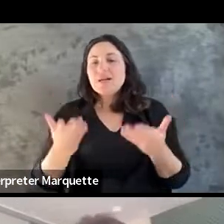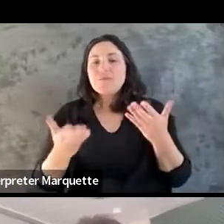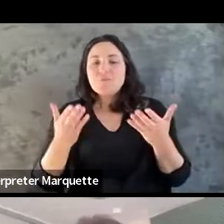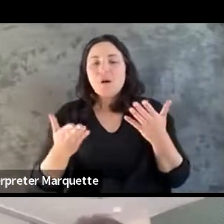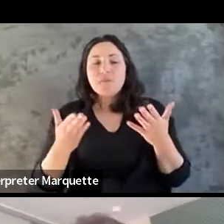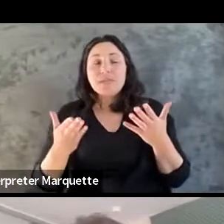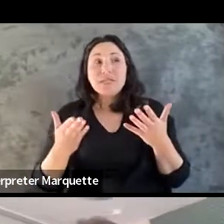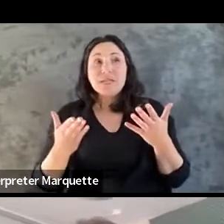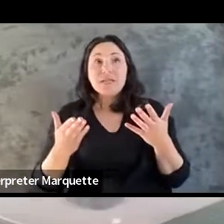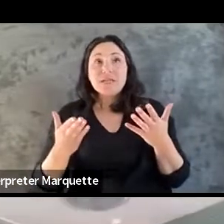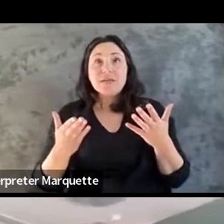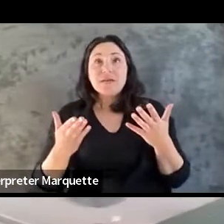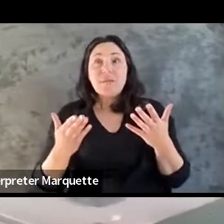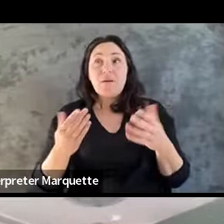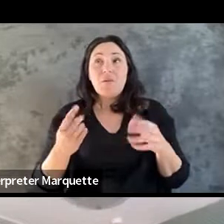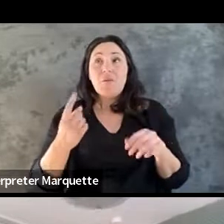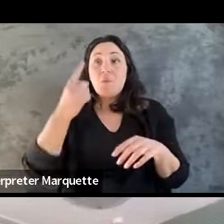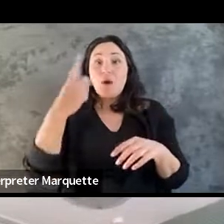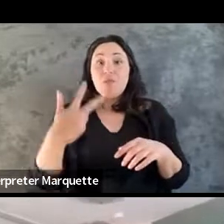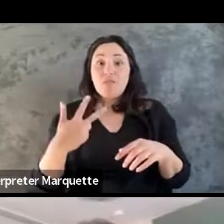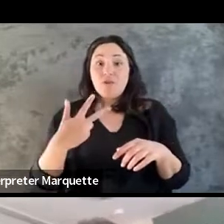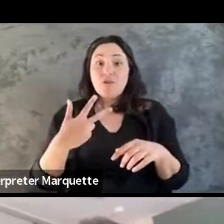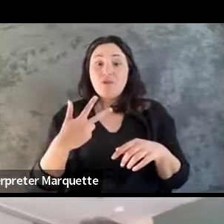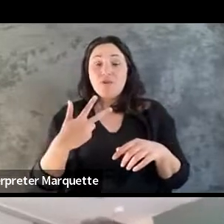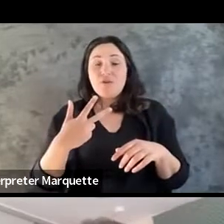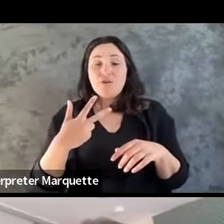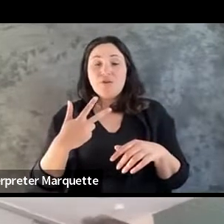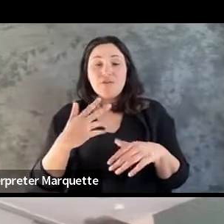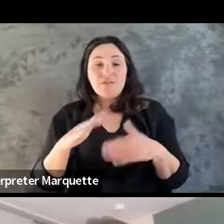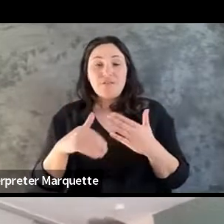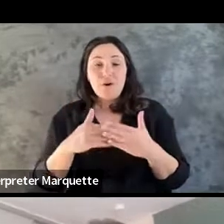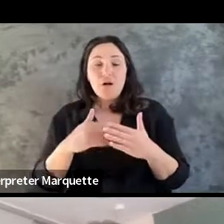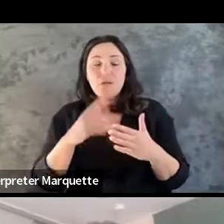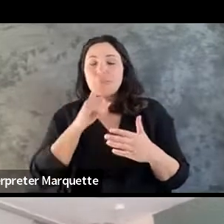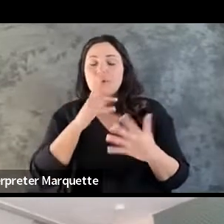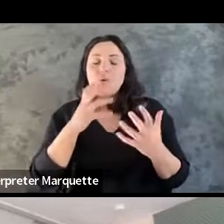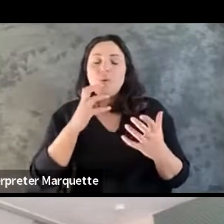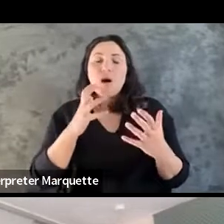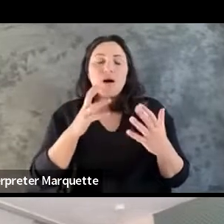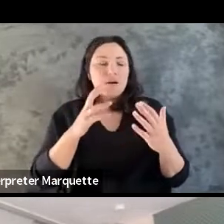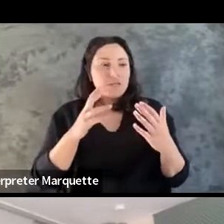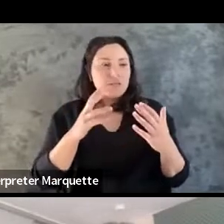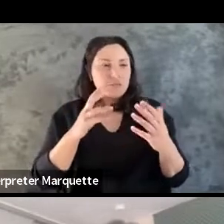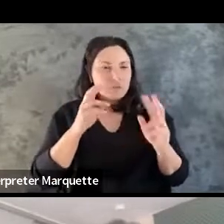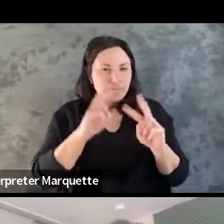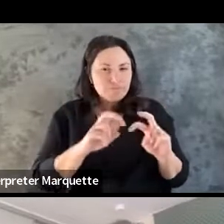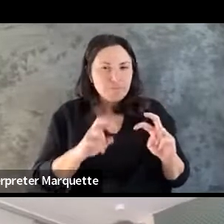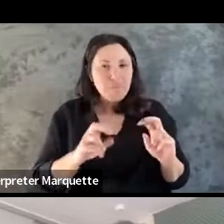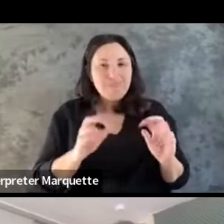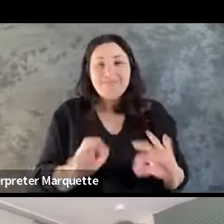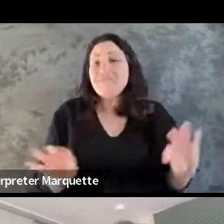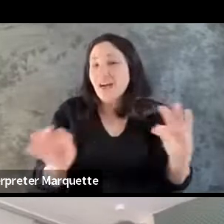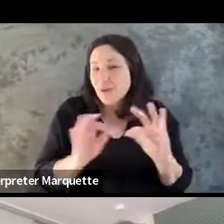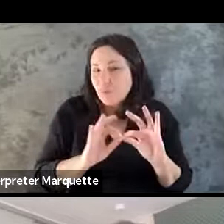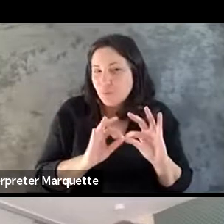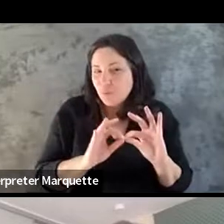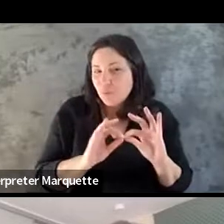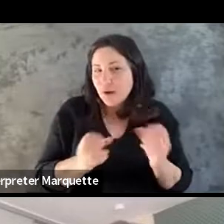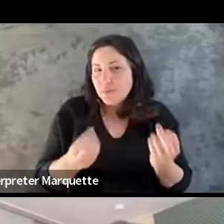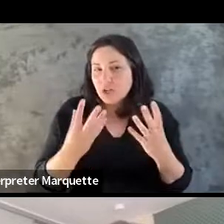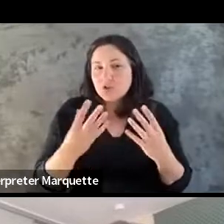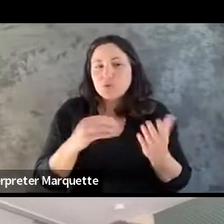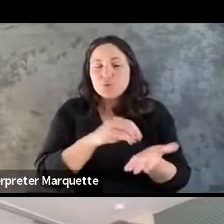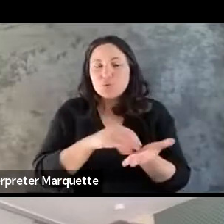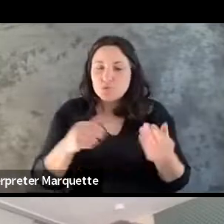but you know, part of our mission and our goal was to develop the value around testing and having our students put their best